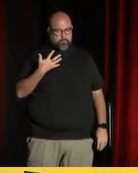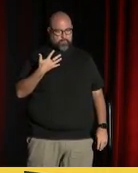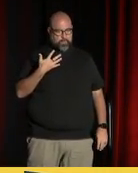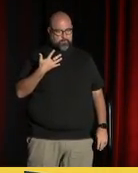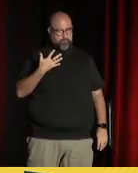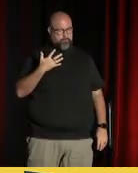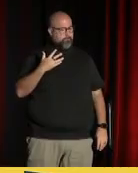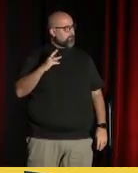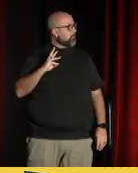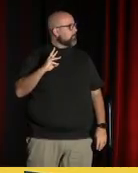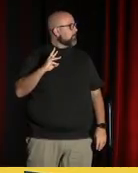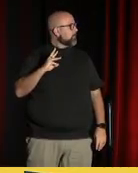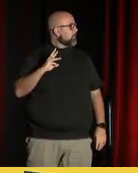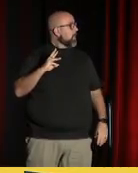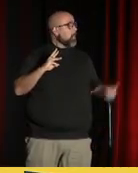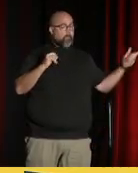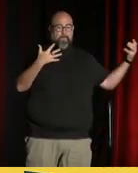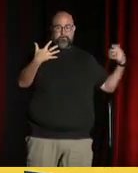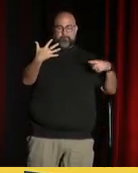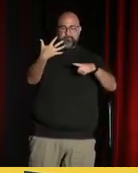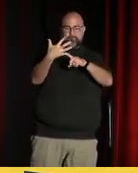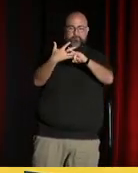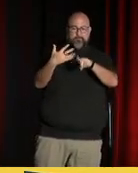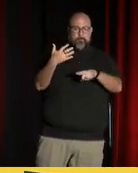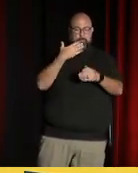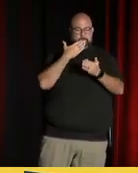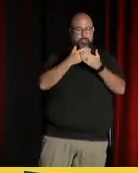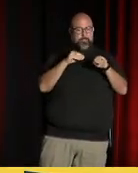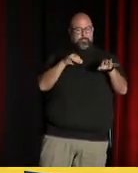5. What's a good magic word?